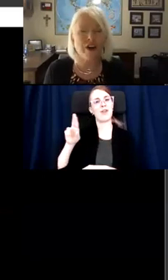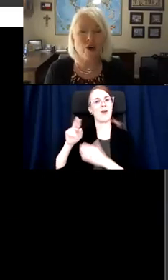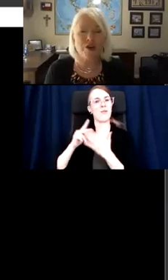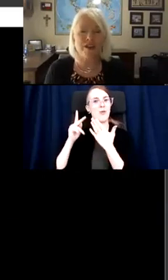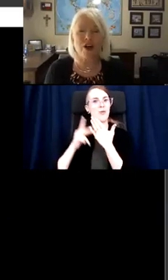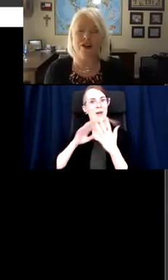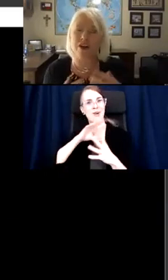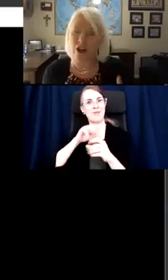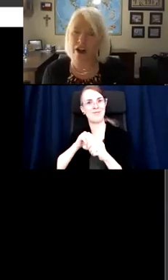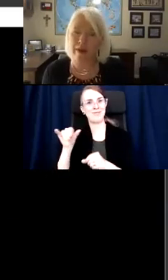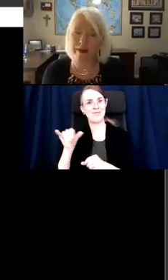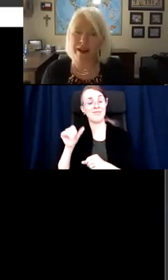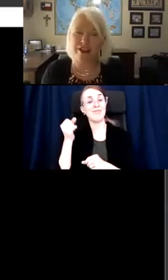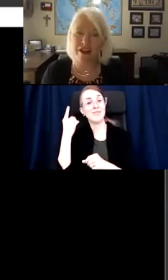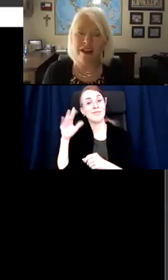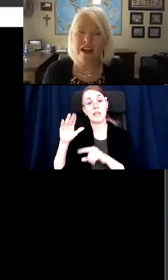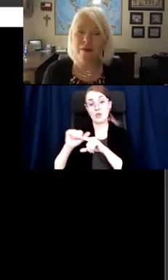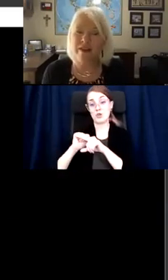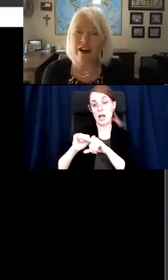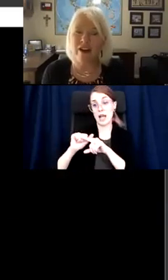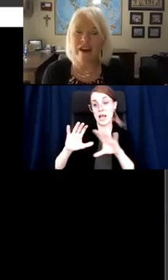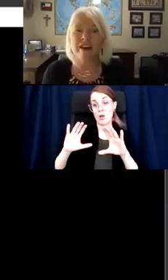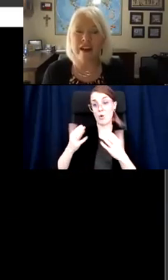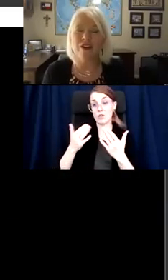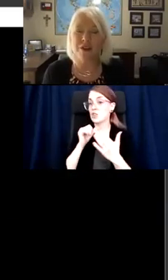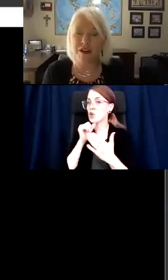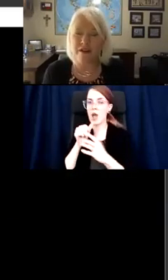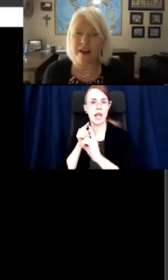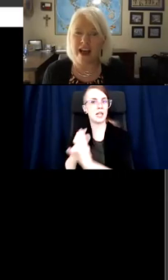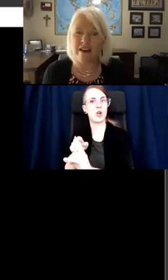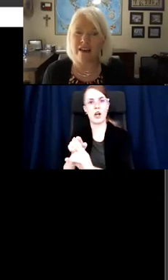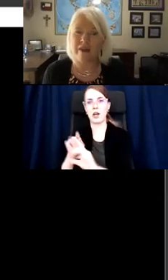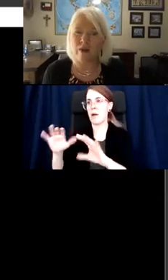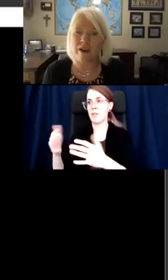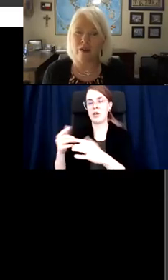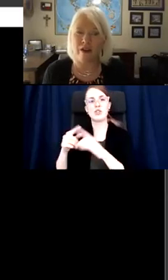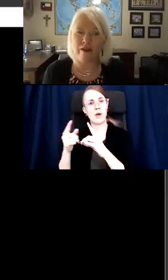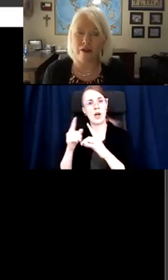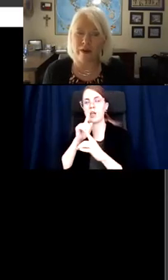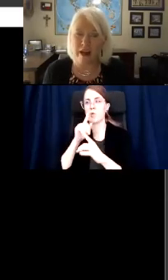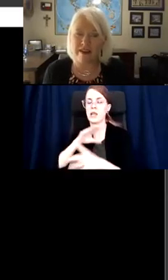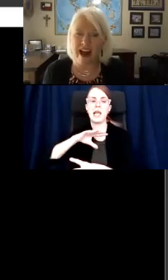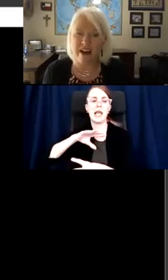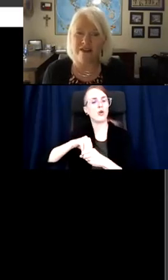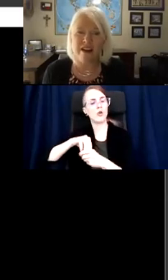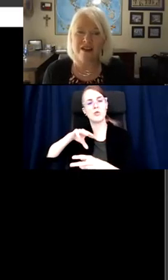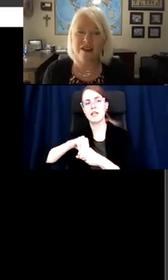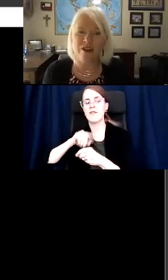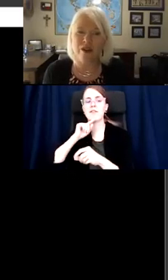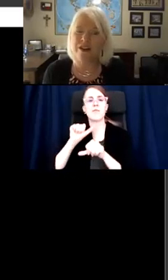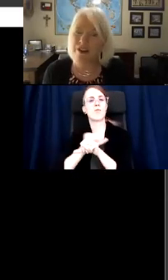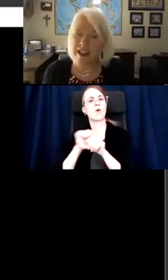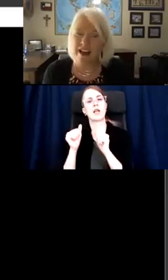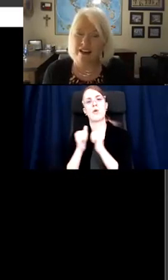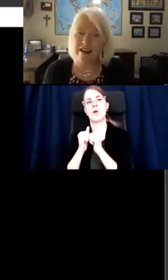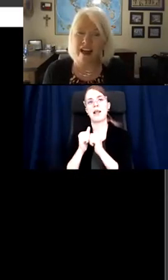Their training courses aren't a target population, but they're very inclusive, and they've been working with our voc rehab staff